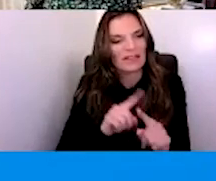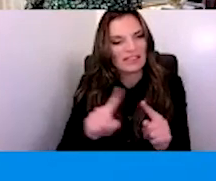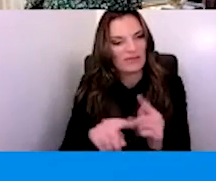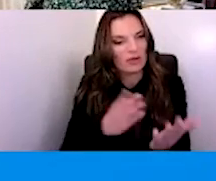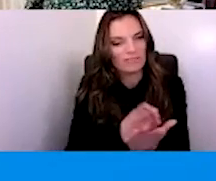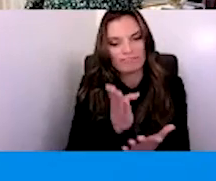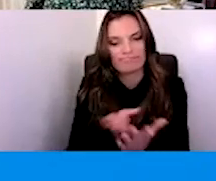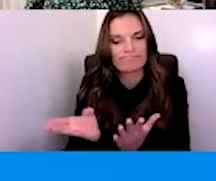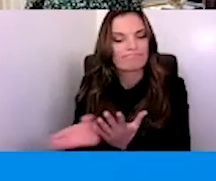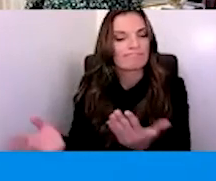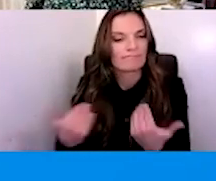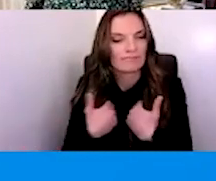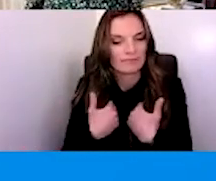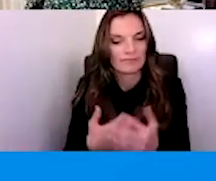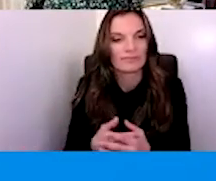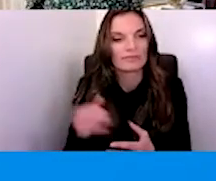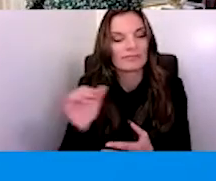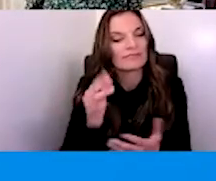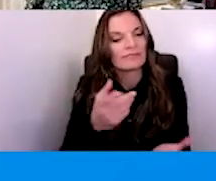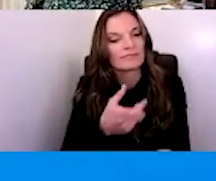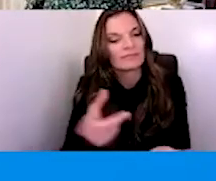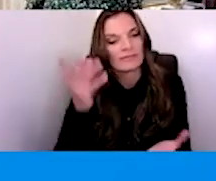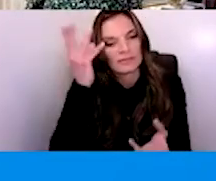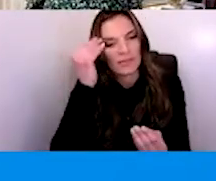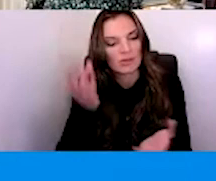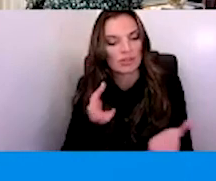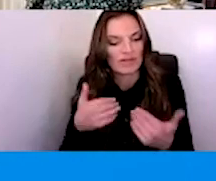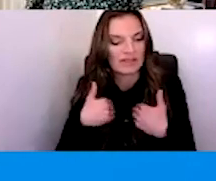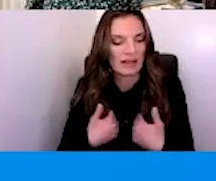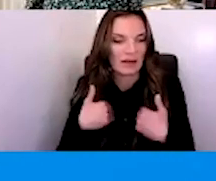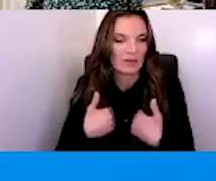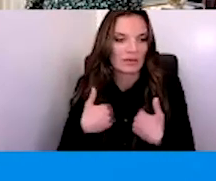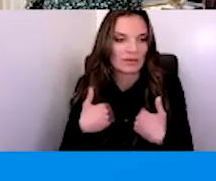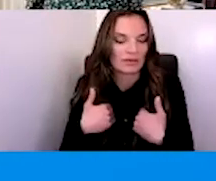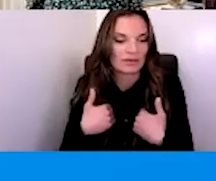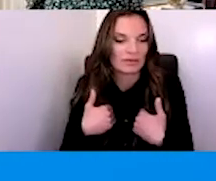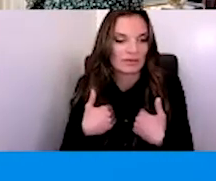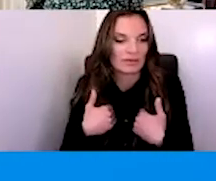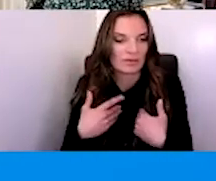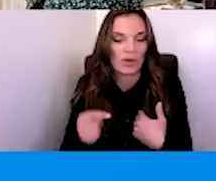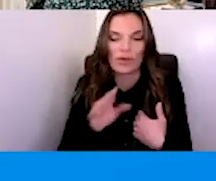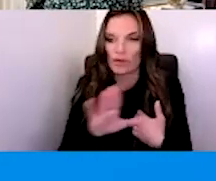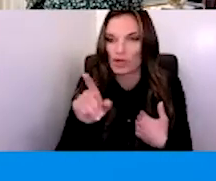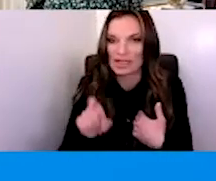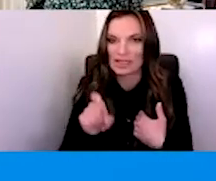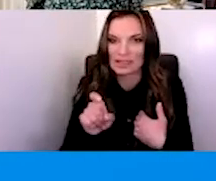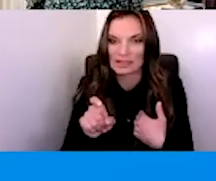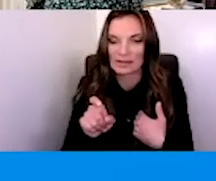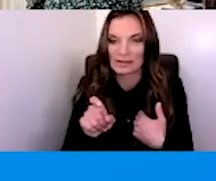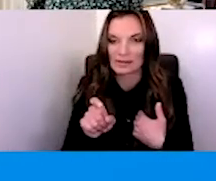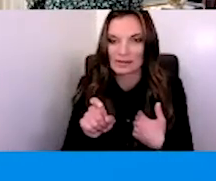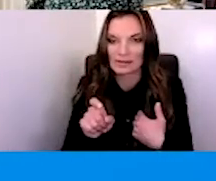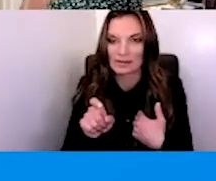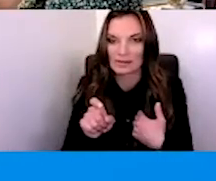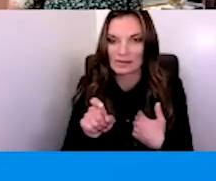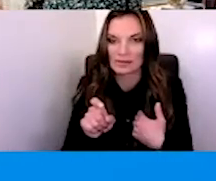families. And I also want you to consider service animals and their needs and how, you